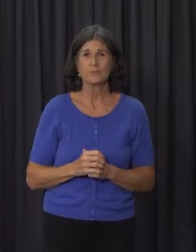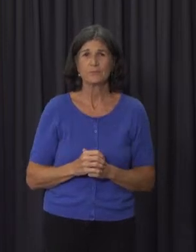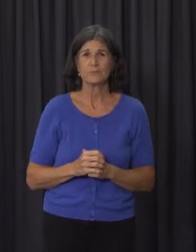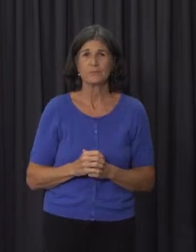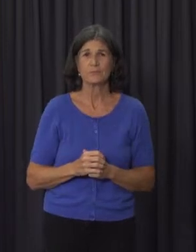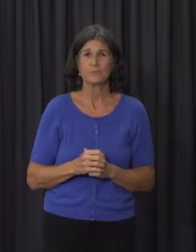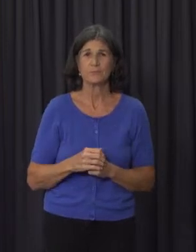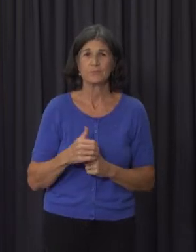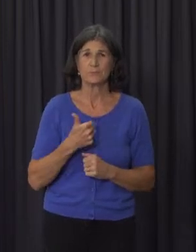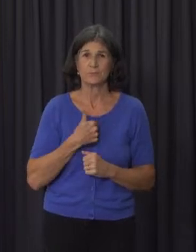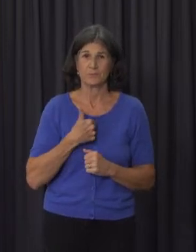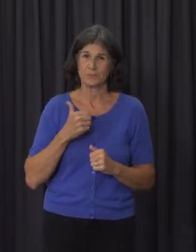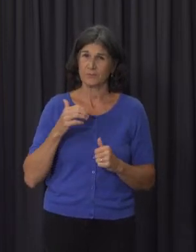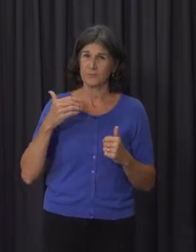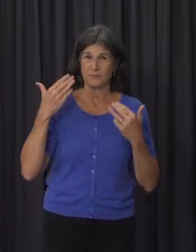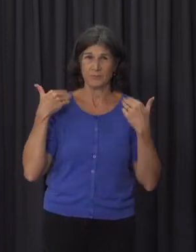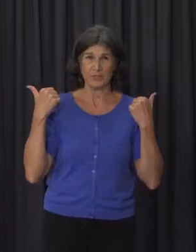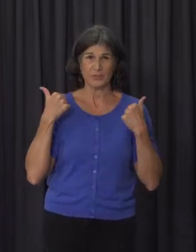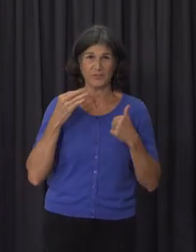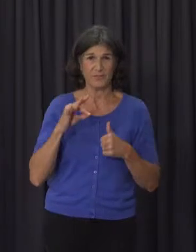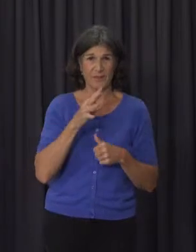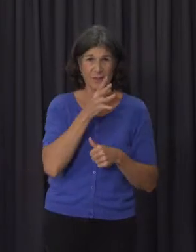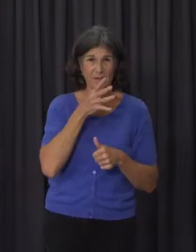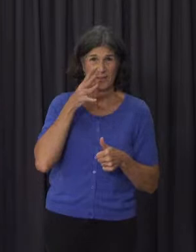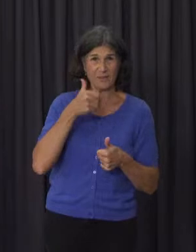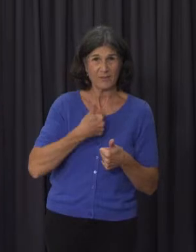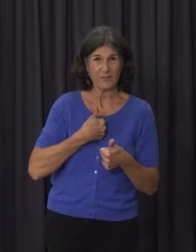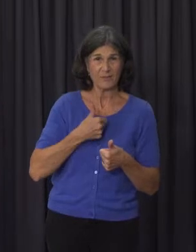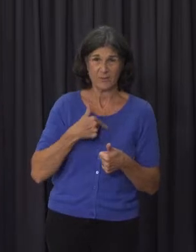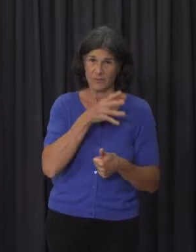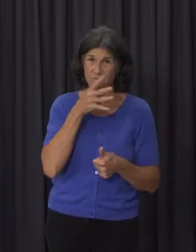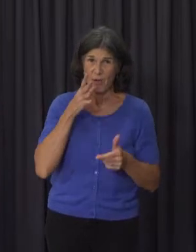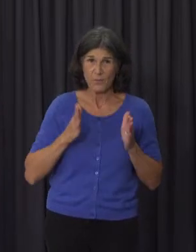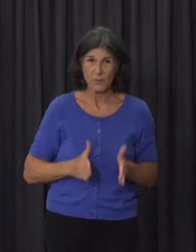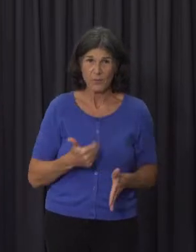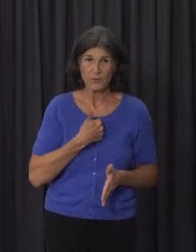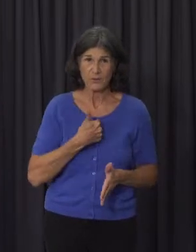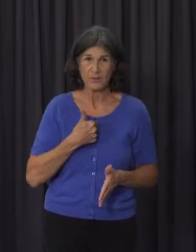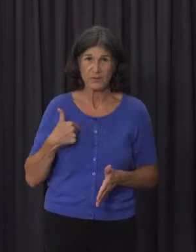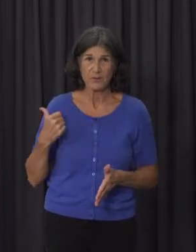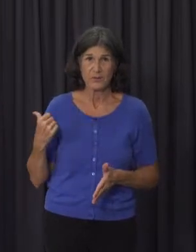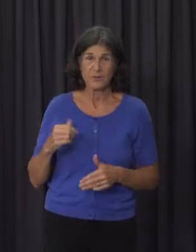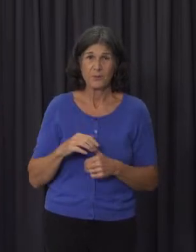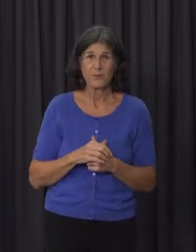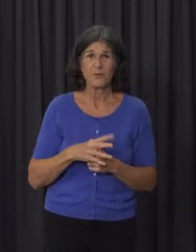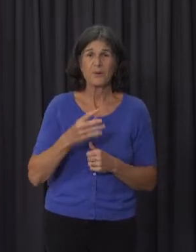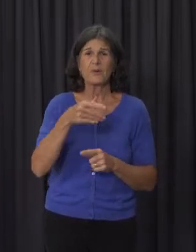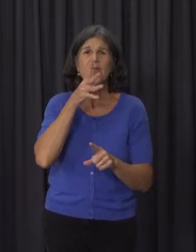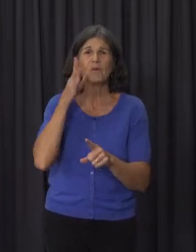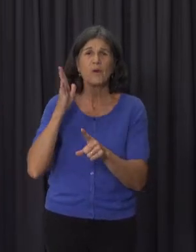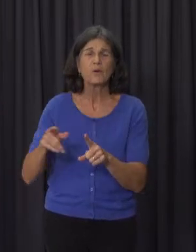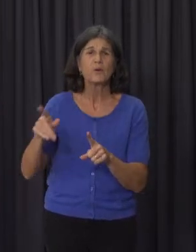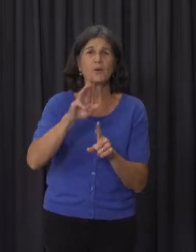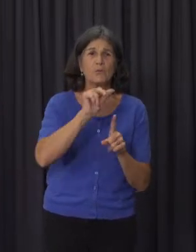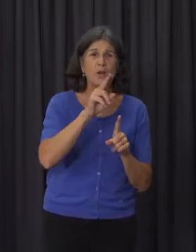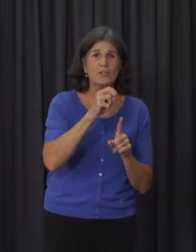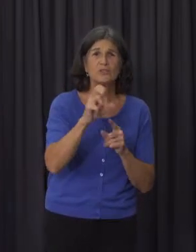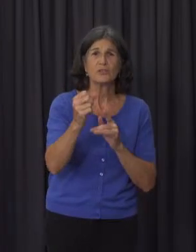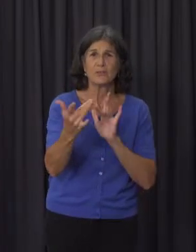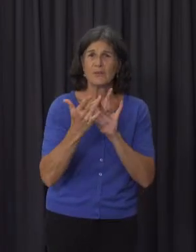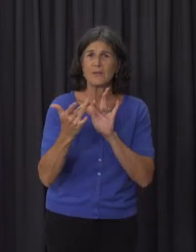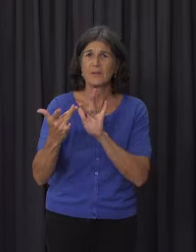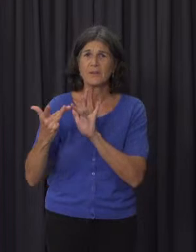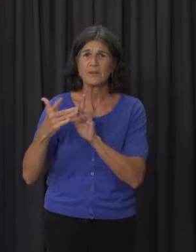myself, I've heard from many ranchers and farmers who have been evacuated from their homes. I want all affected ranchers and farmers to know